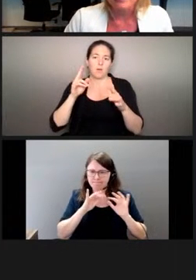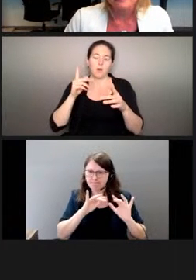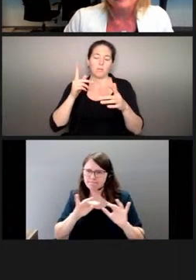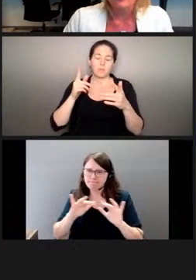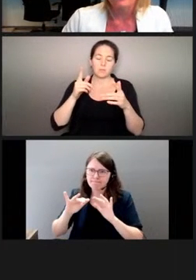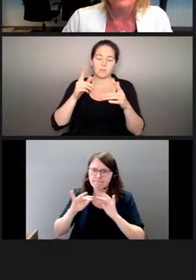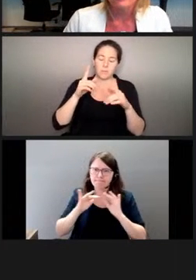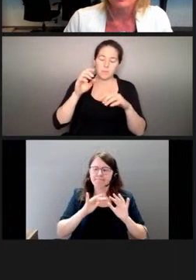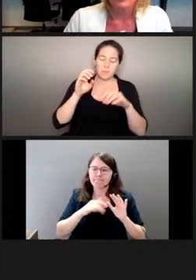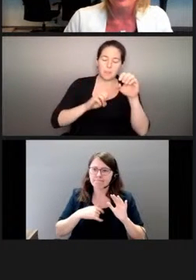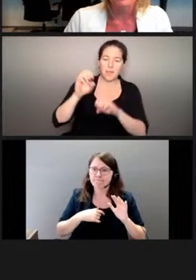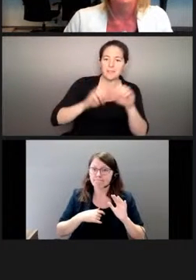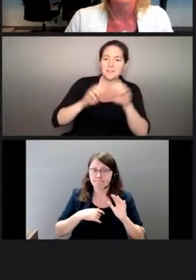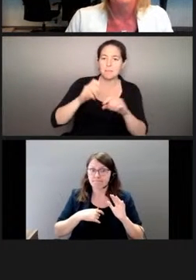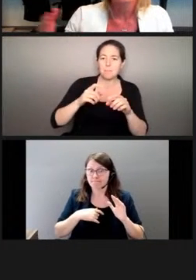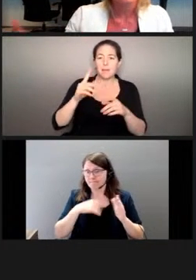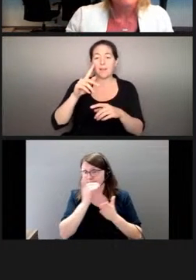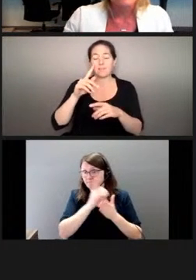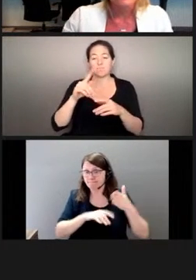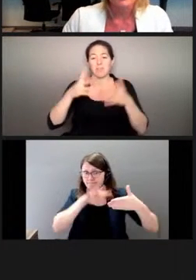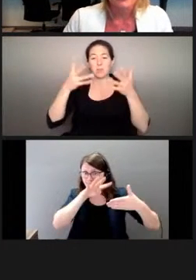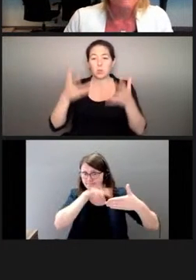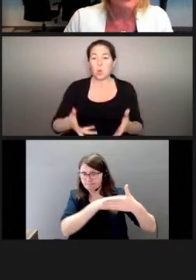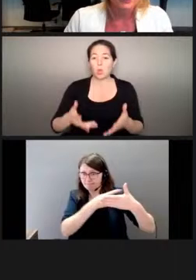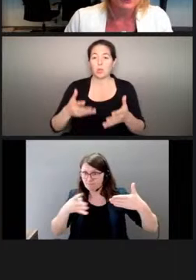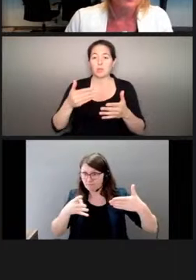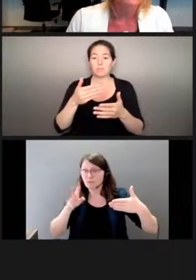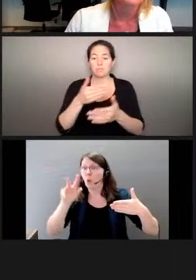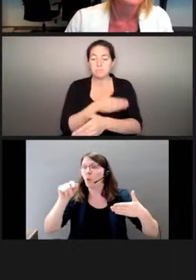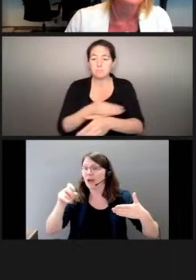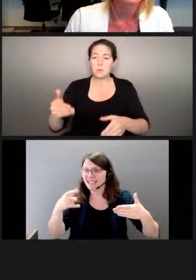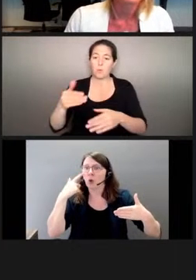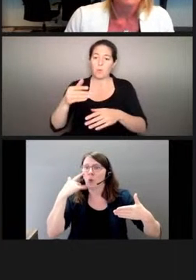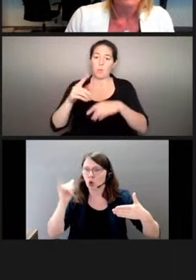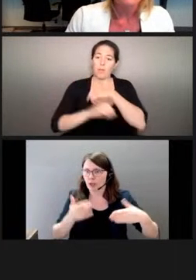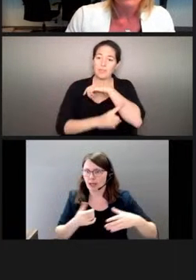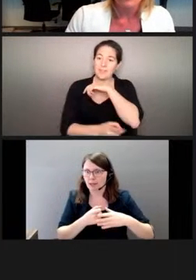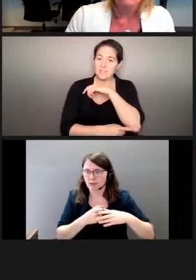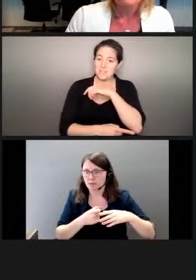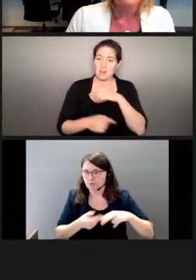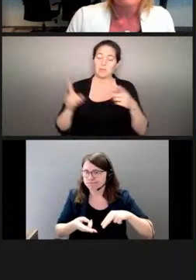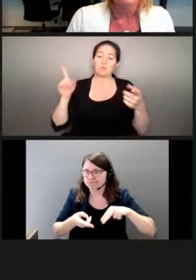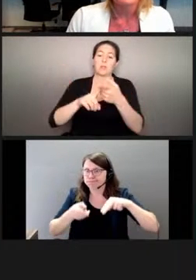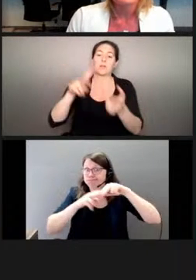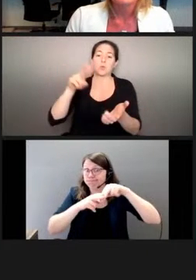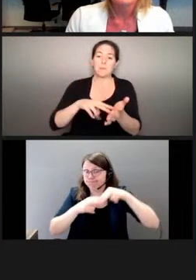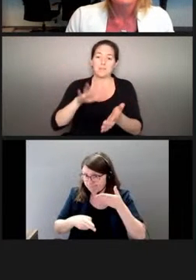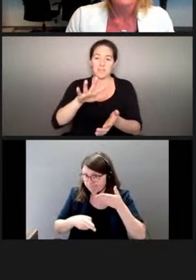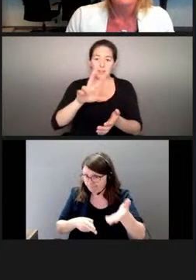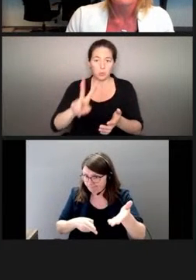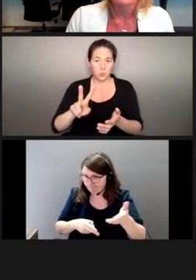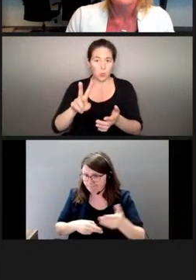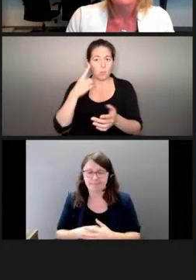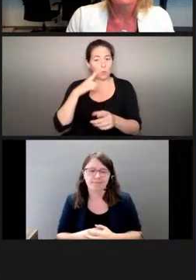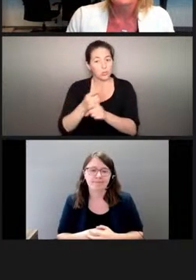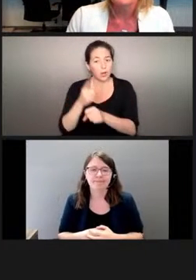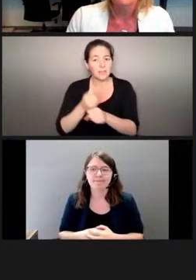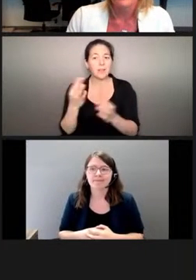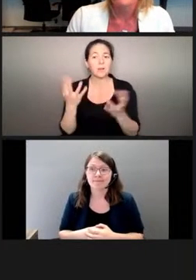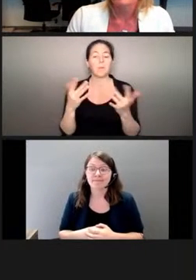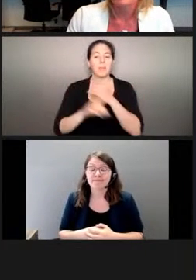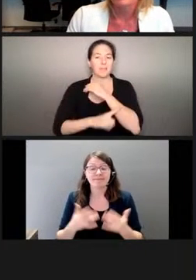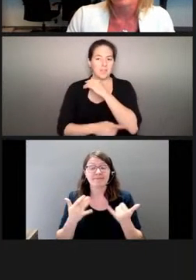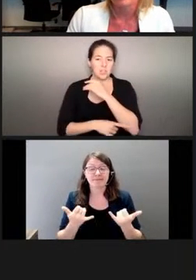management by the city over the next 30 years. So take you to 2052. Overall, it is anticipated that the city will